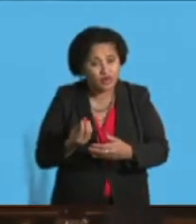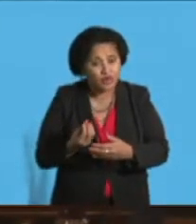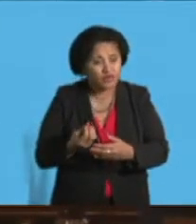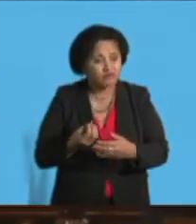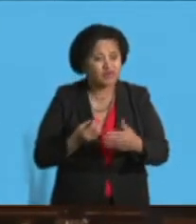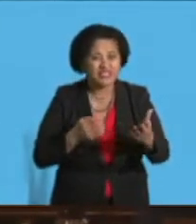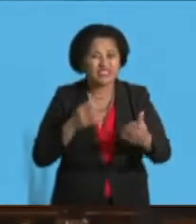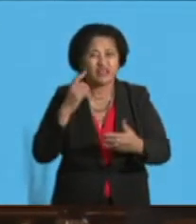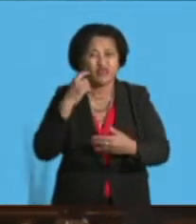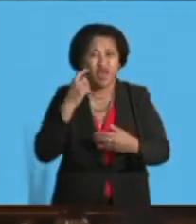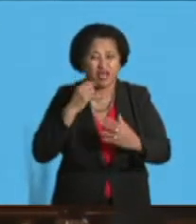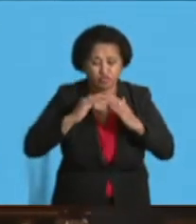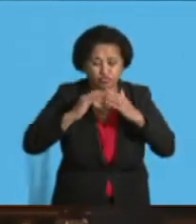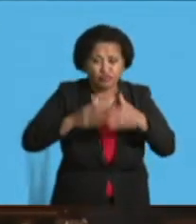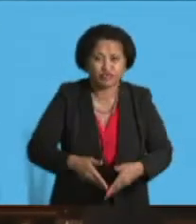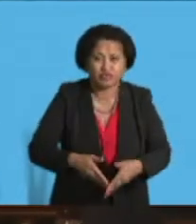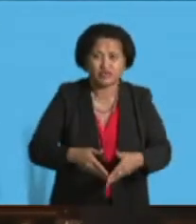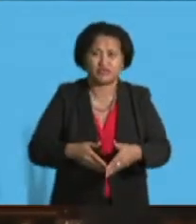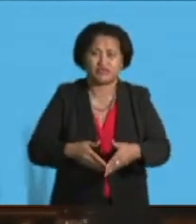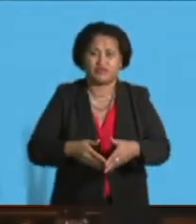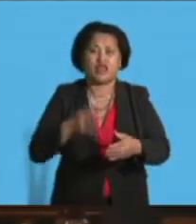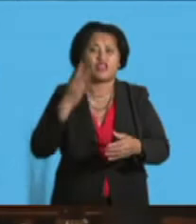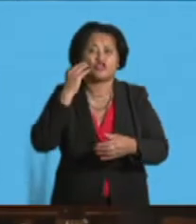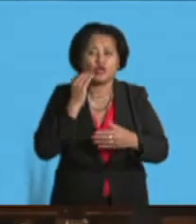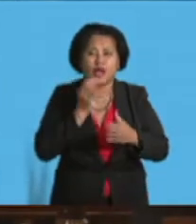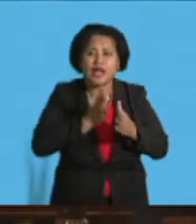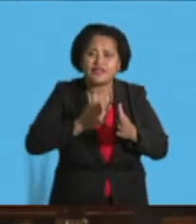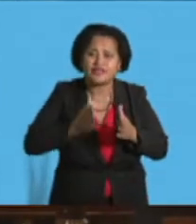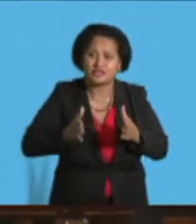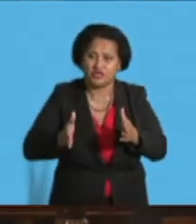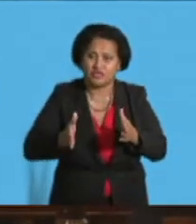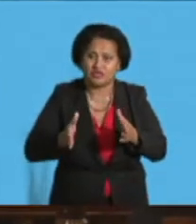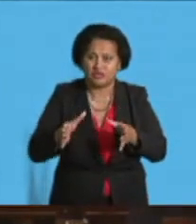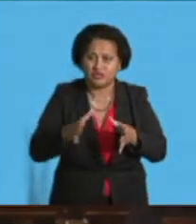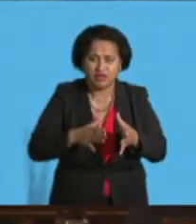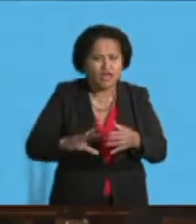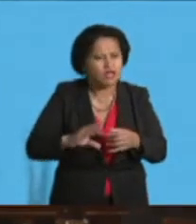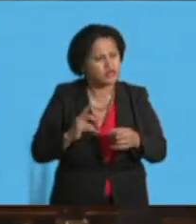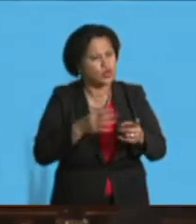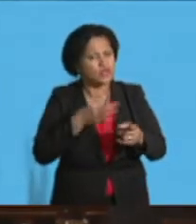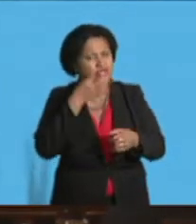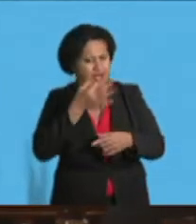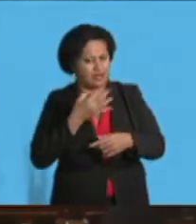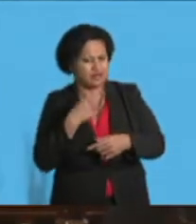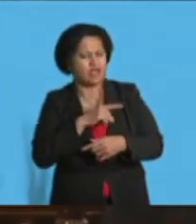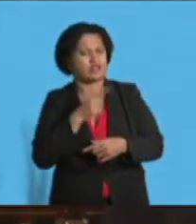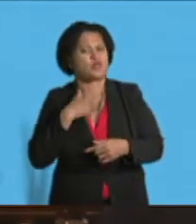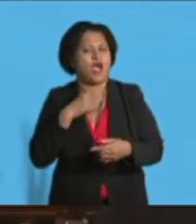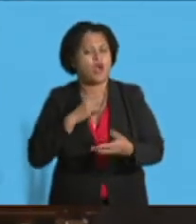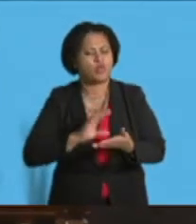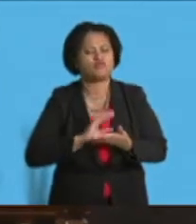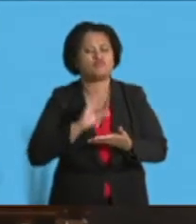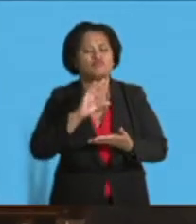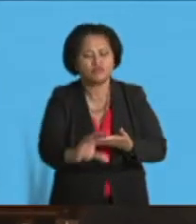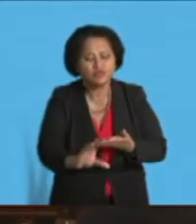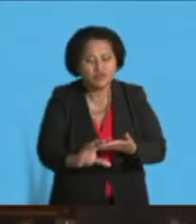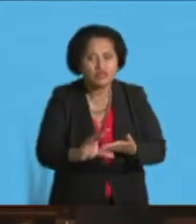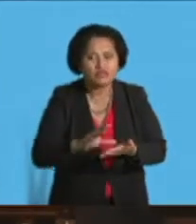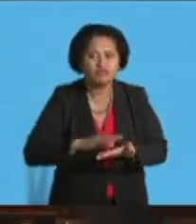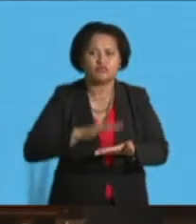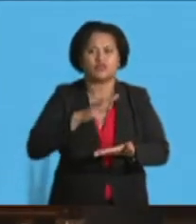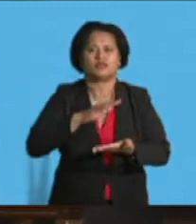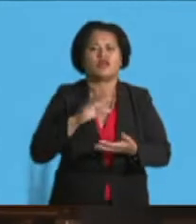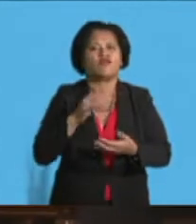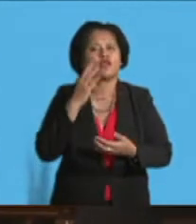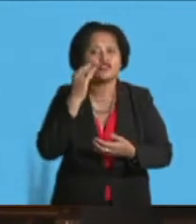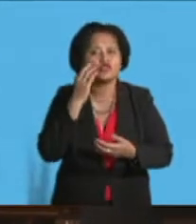best to kill the industry, and now we are reviving it. So he's questioning why we are funding the sugar industry, Madam Speaker. So you can see his vested interest, Madam Speaker.